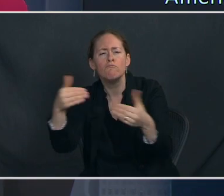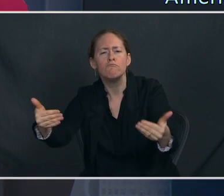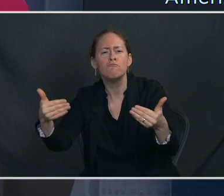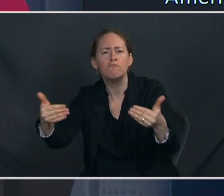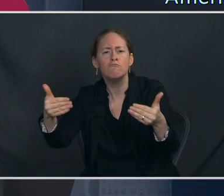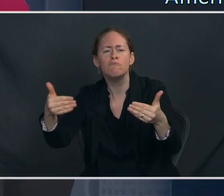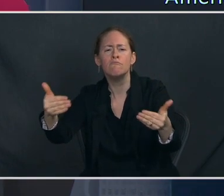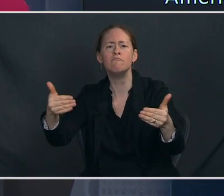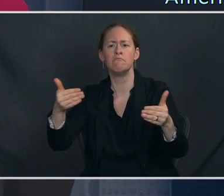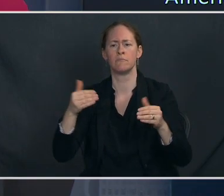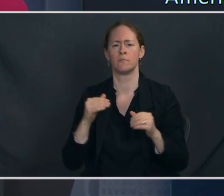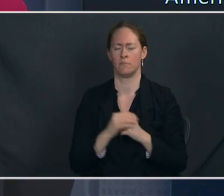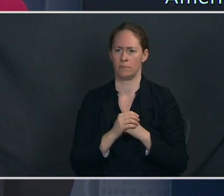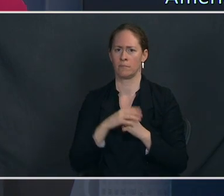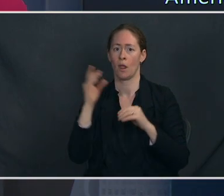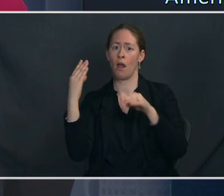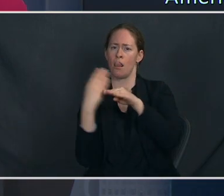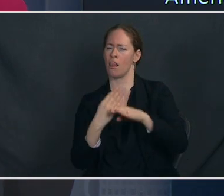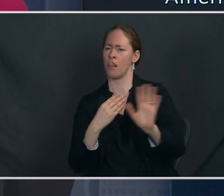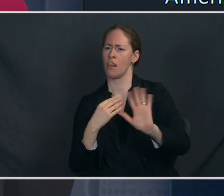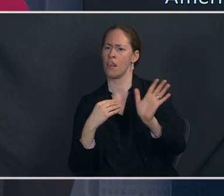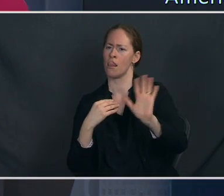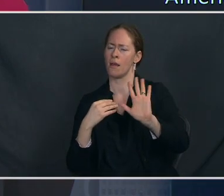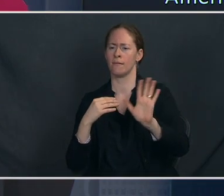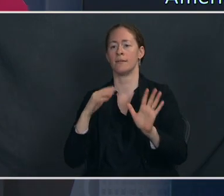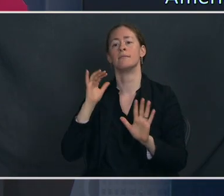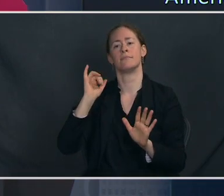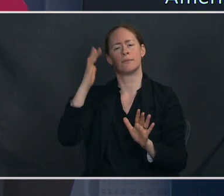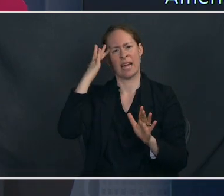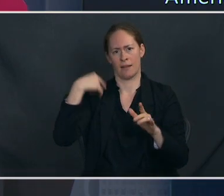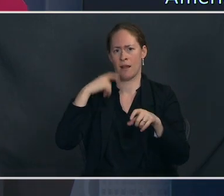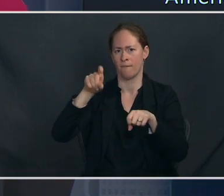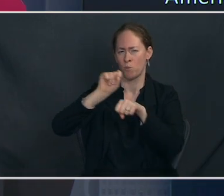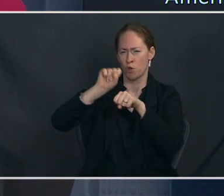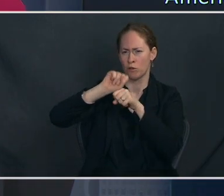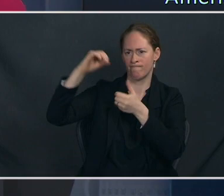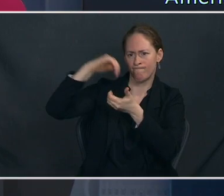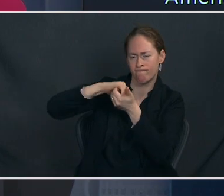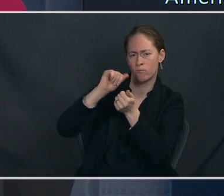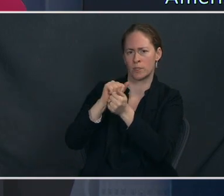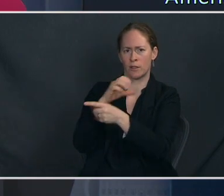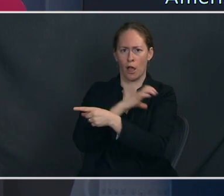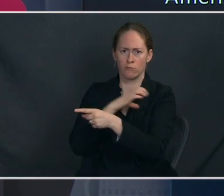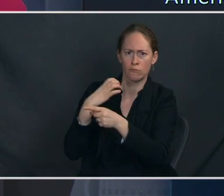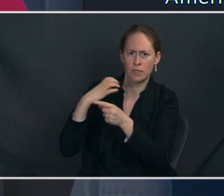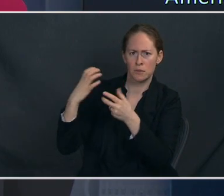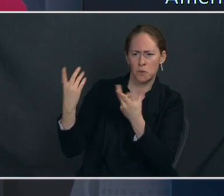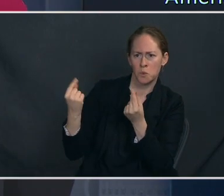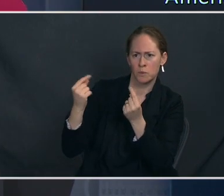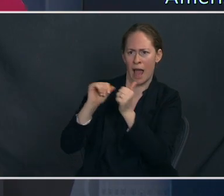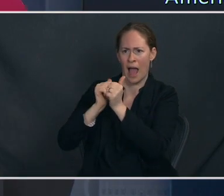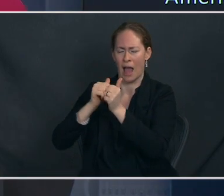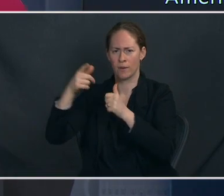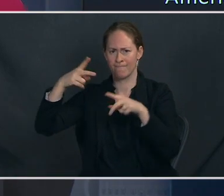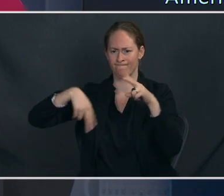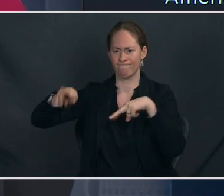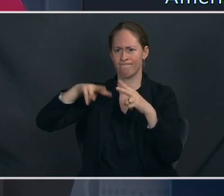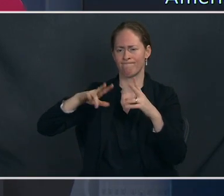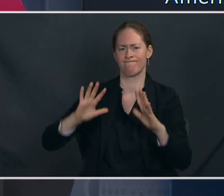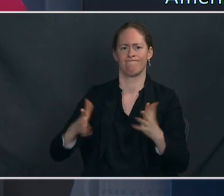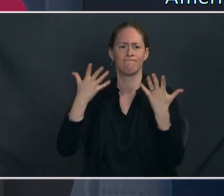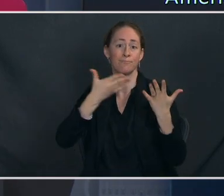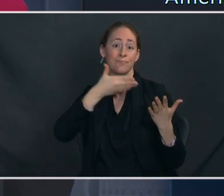know, we will continue to work with Congress on its various efforts to advance